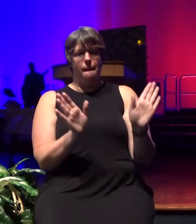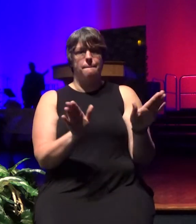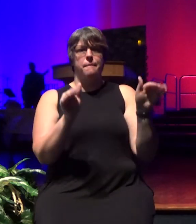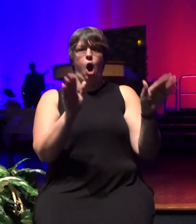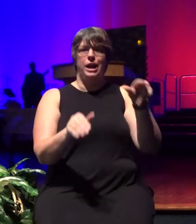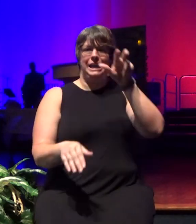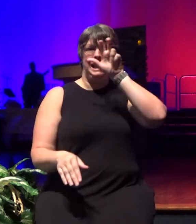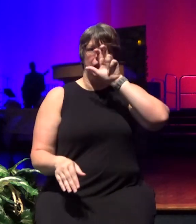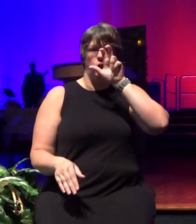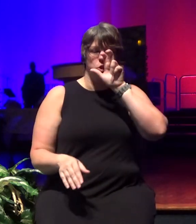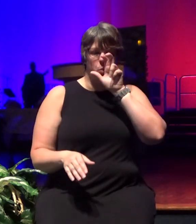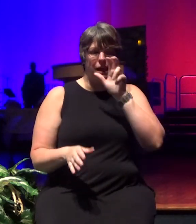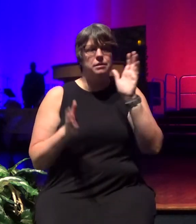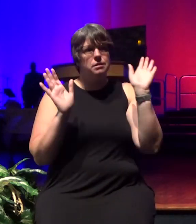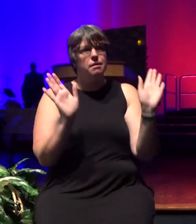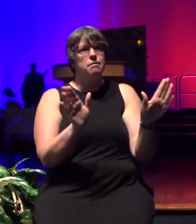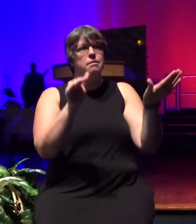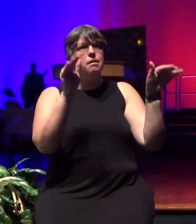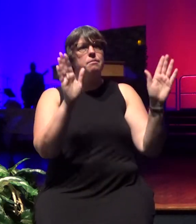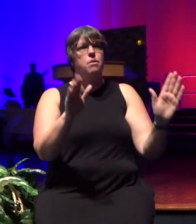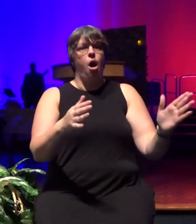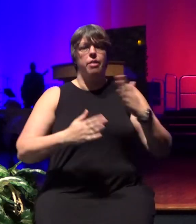May we transcend